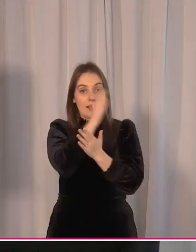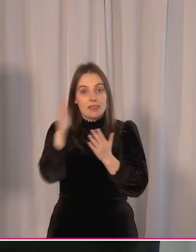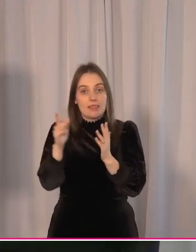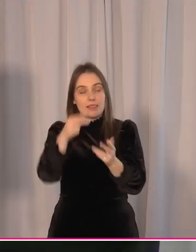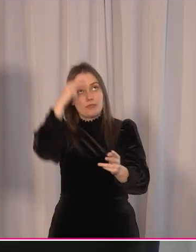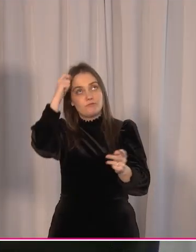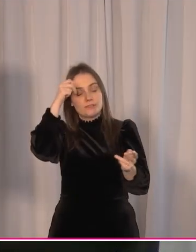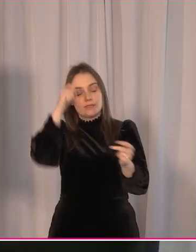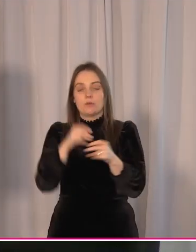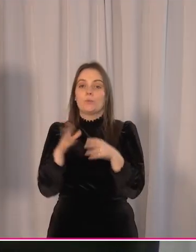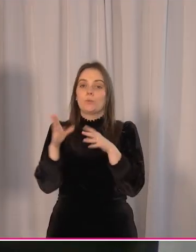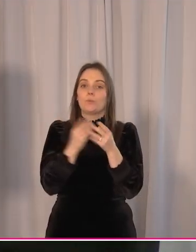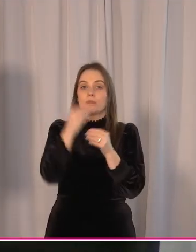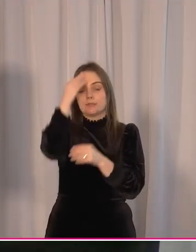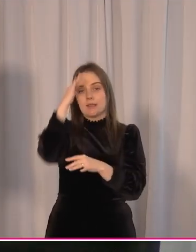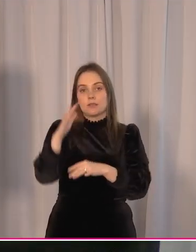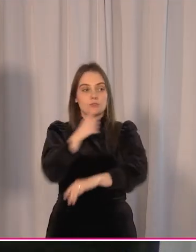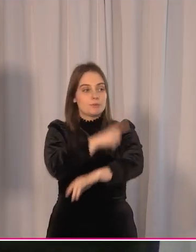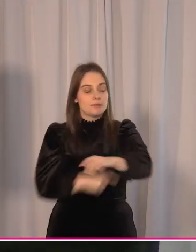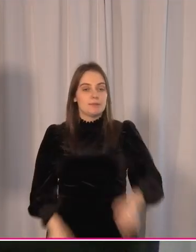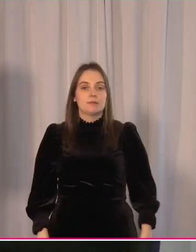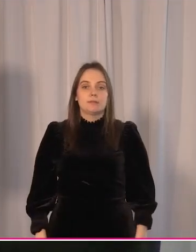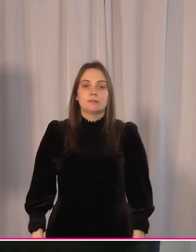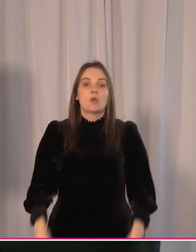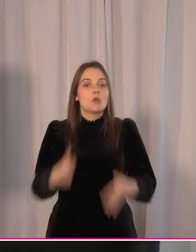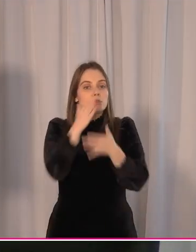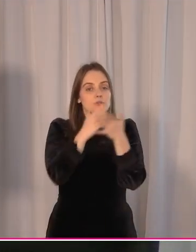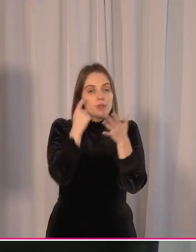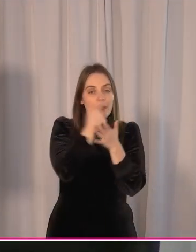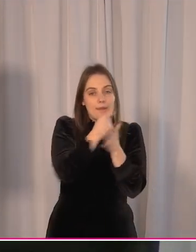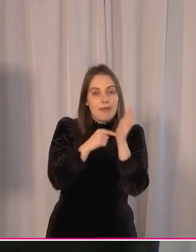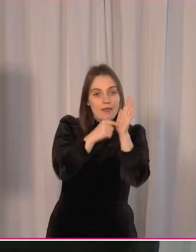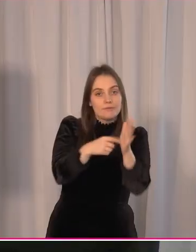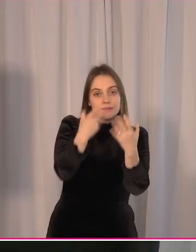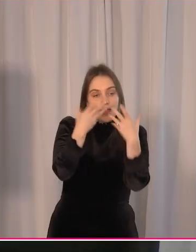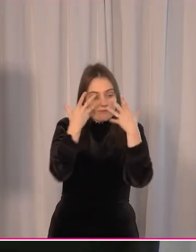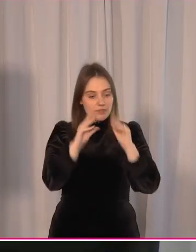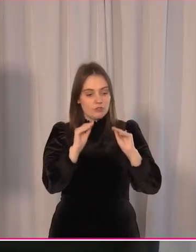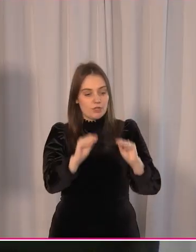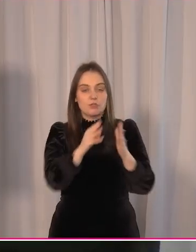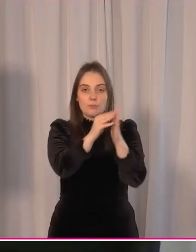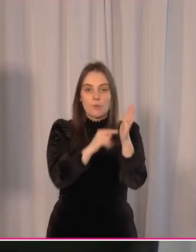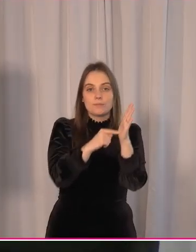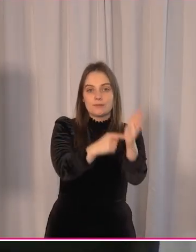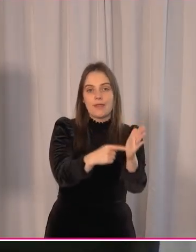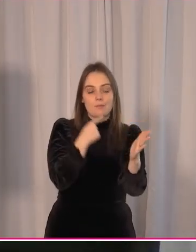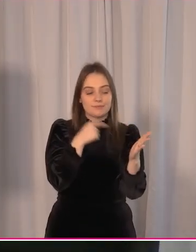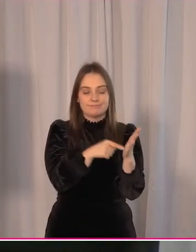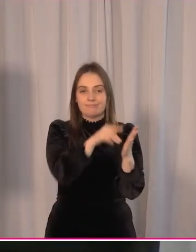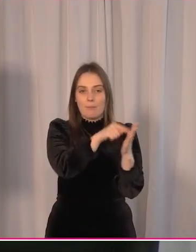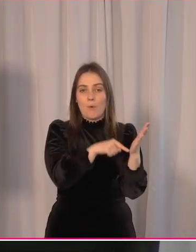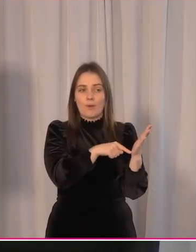intellectual disabilities. There is, as Michael said, some evidence that there's education programs, but those programs